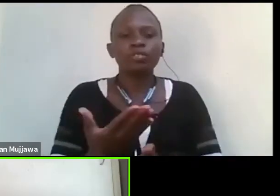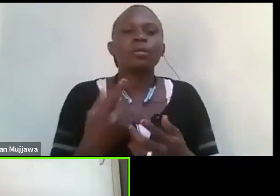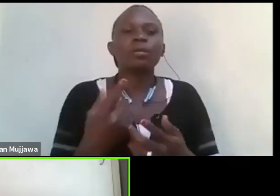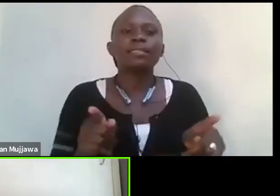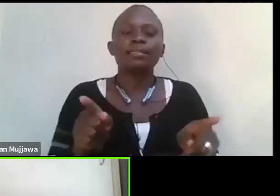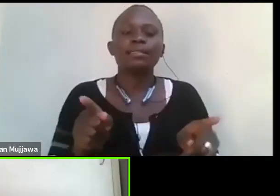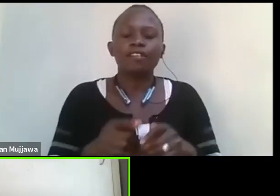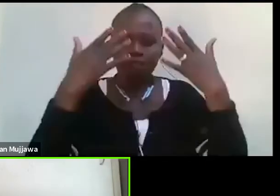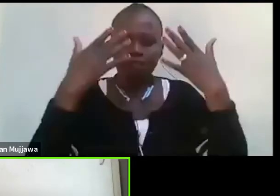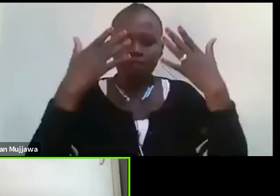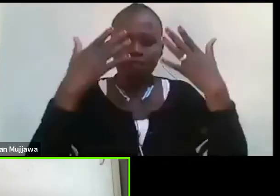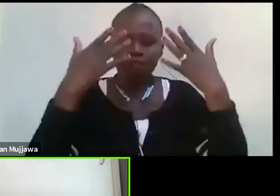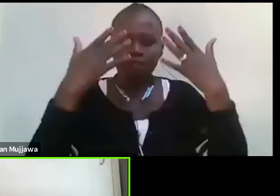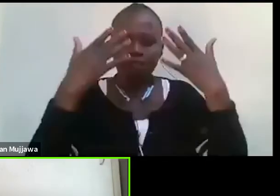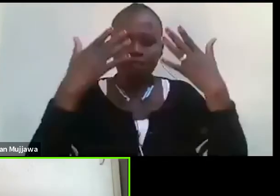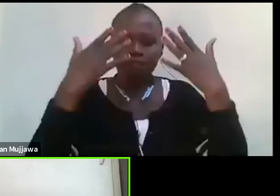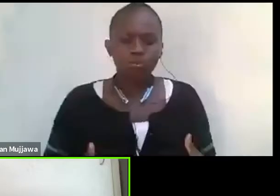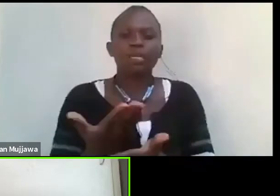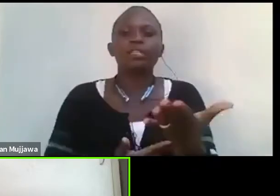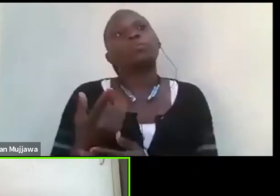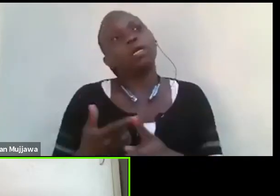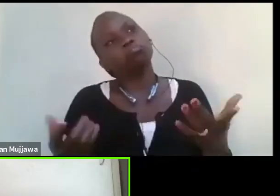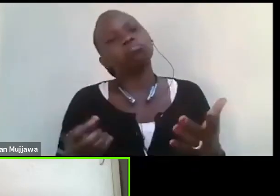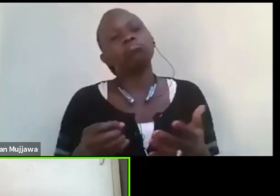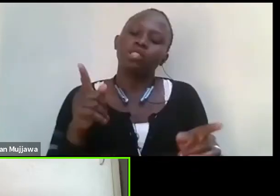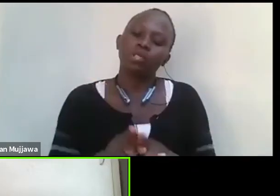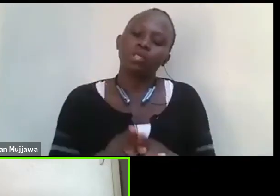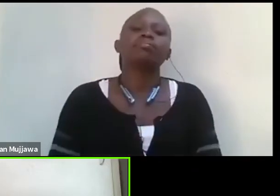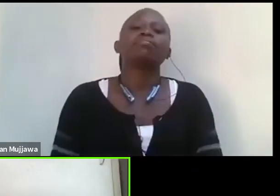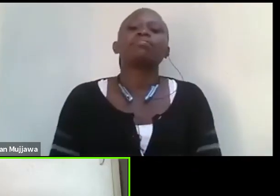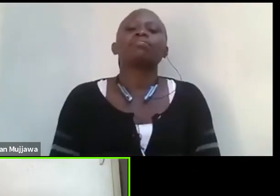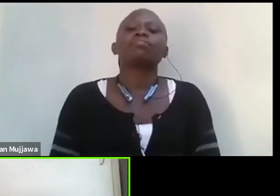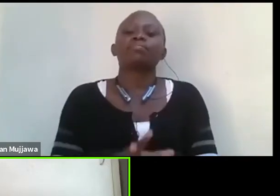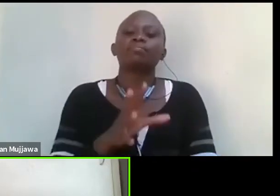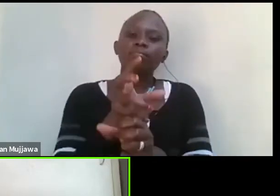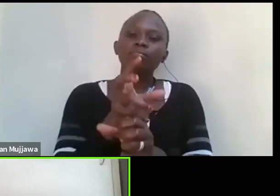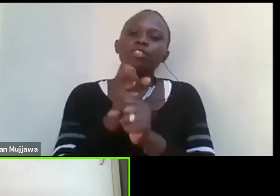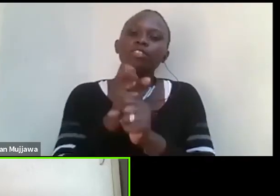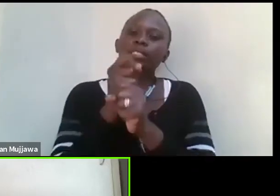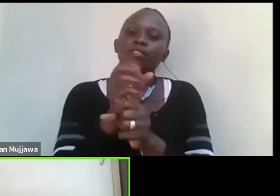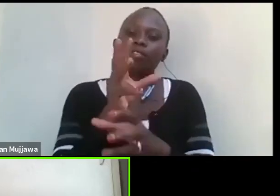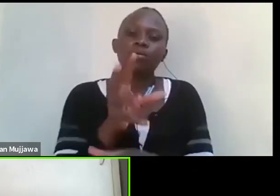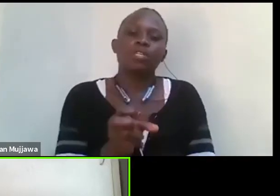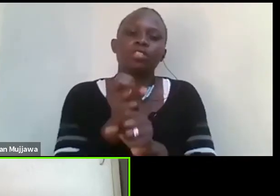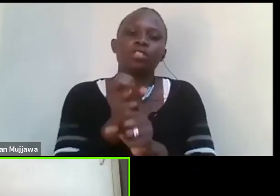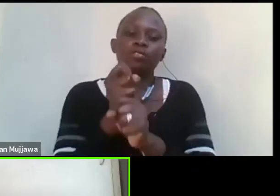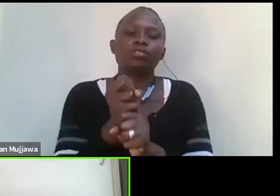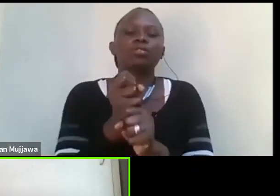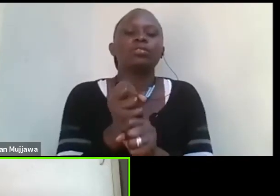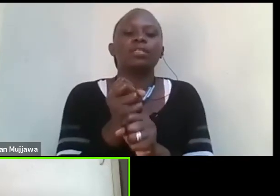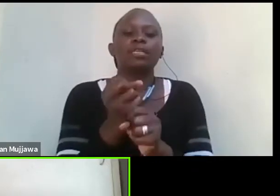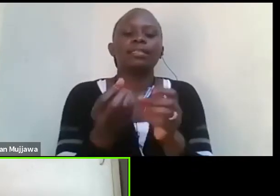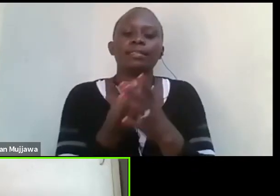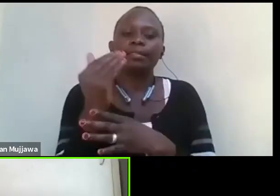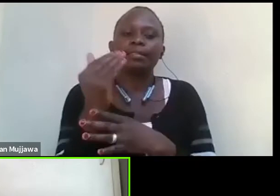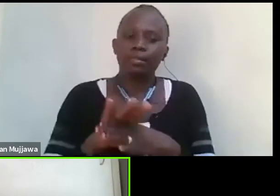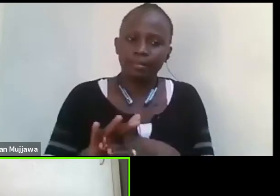cost. Then another impact is around organization initiatives around impacting career